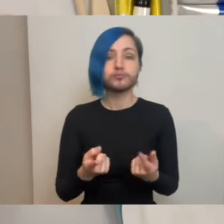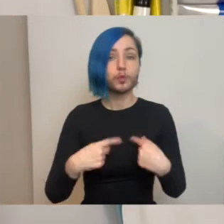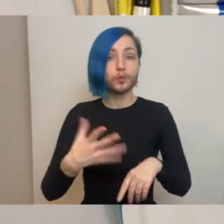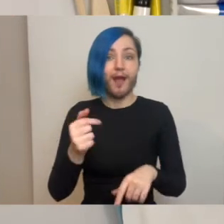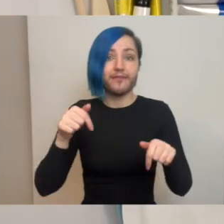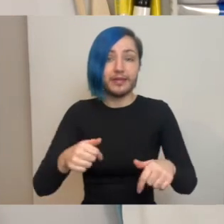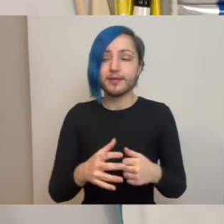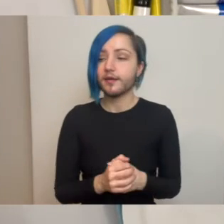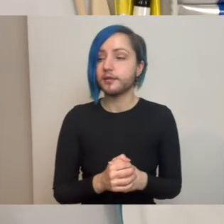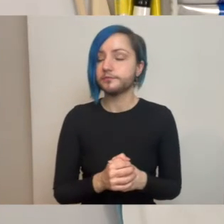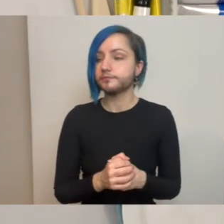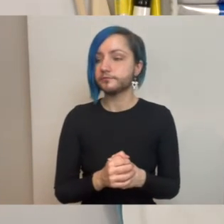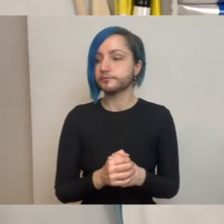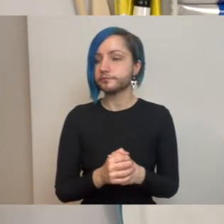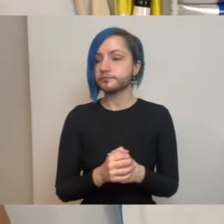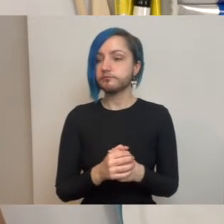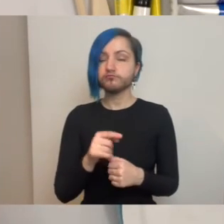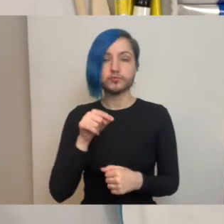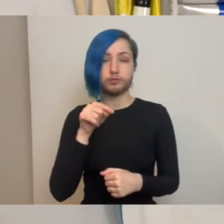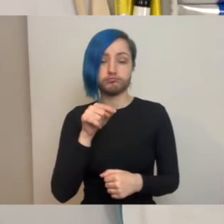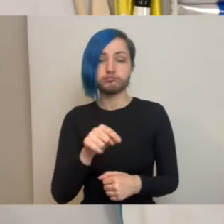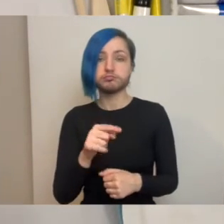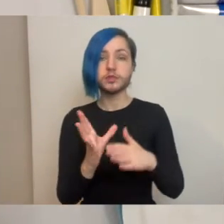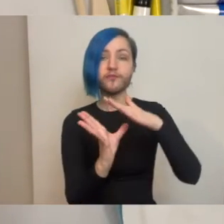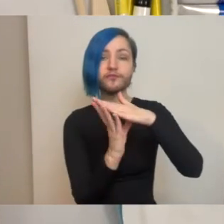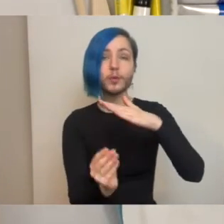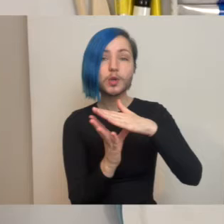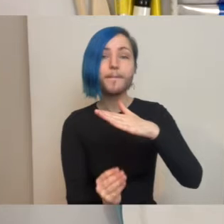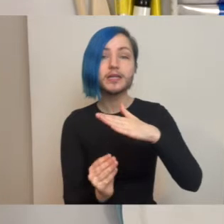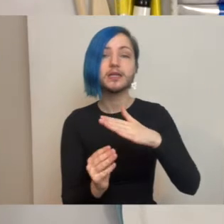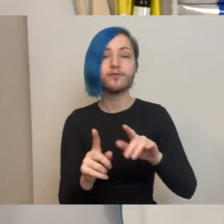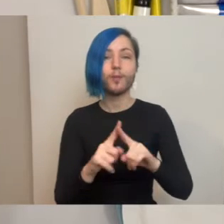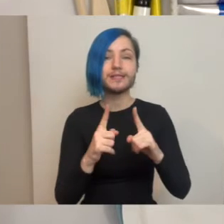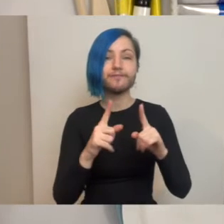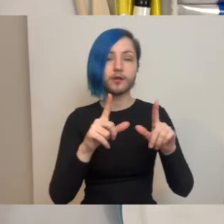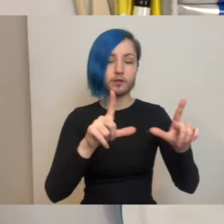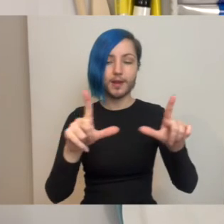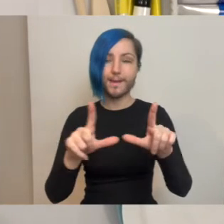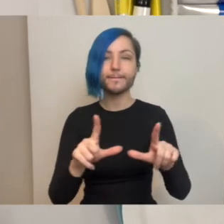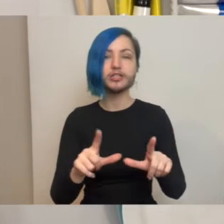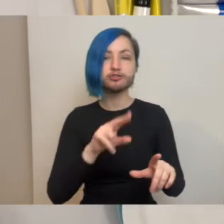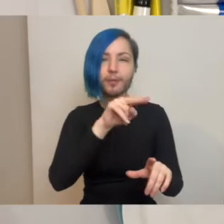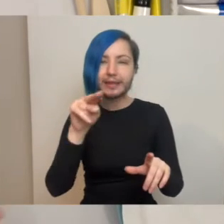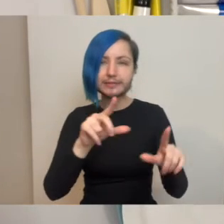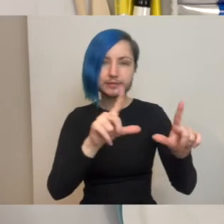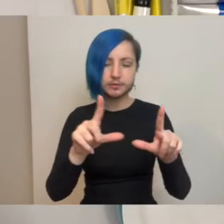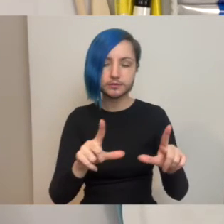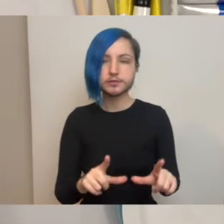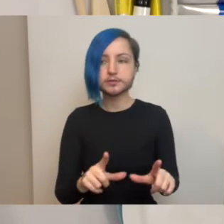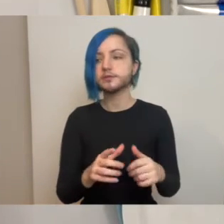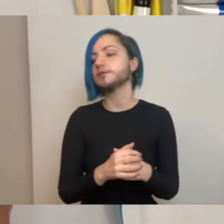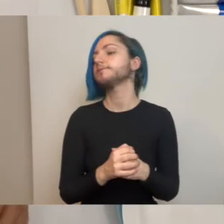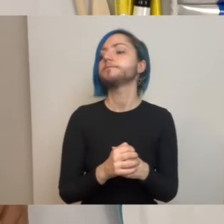this table, apart from some photocopies of the images of the paintings I've